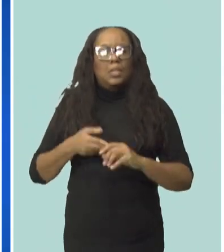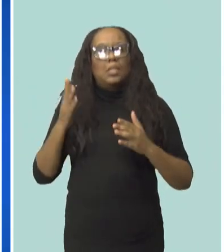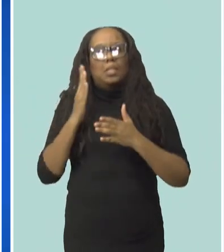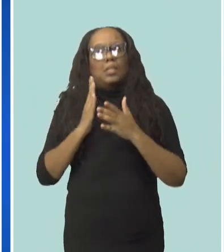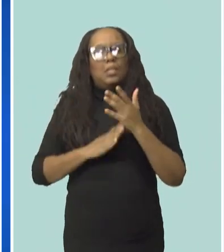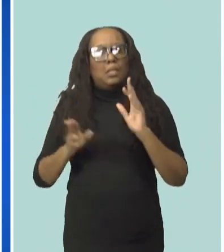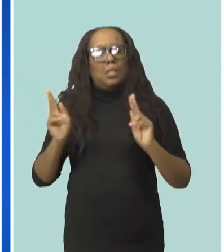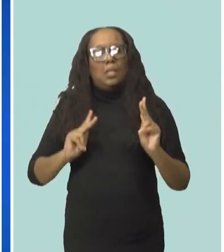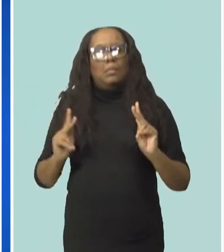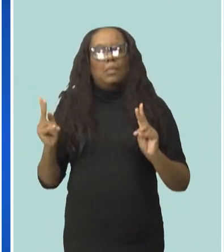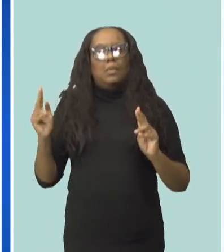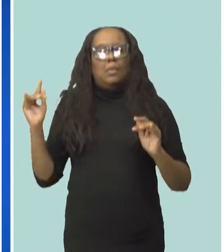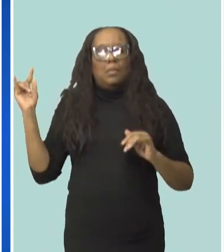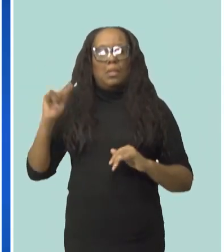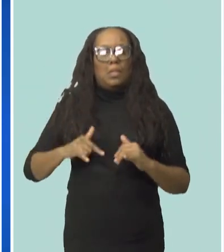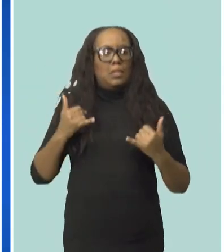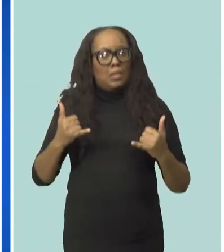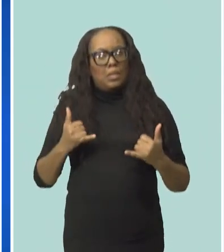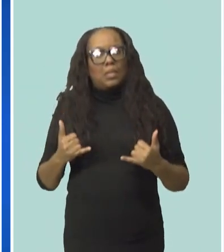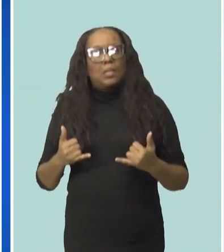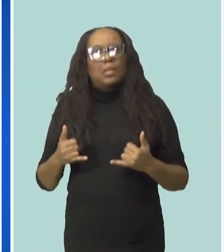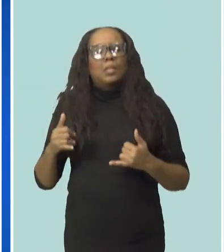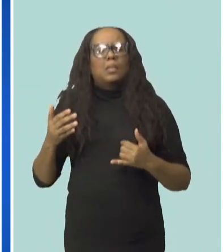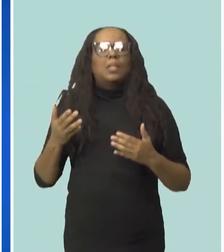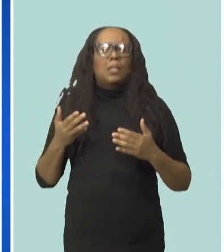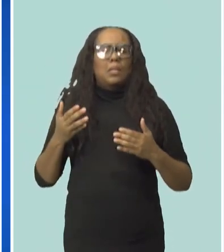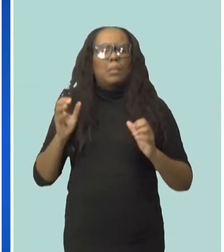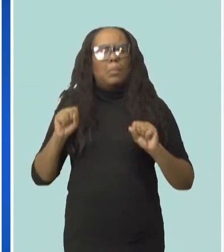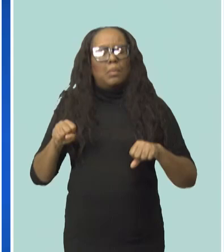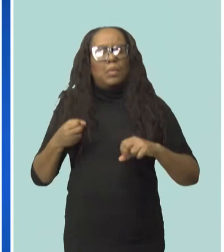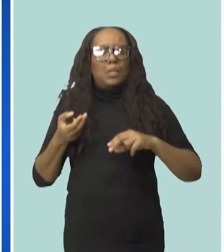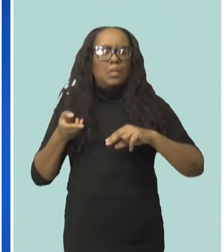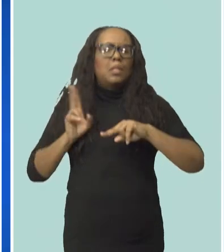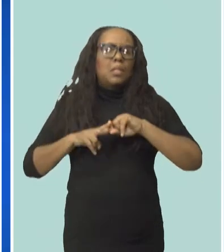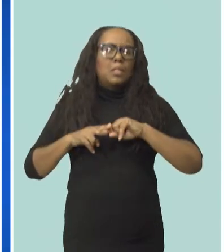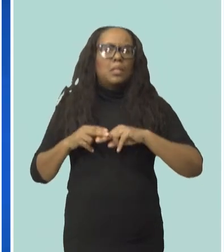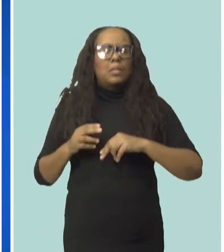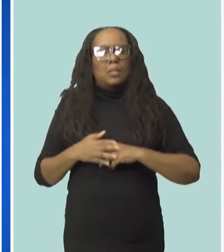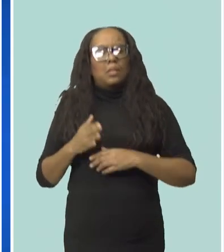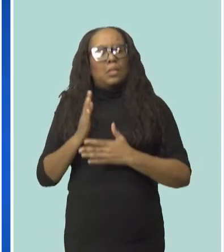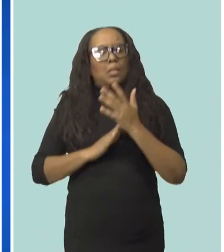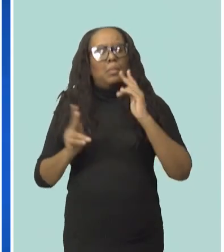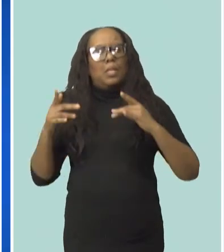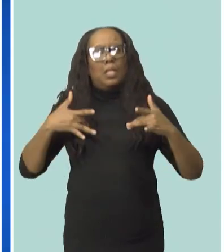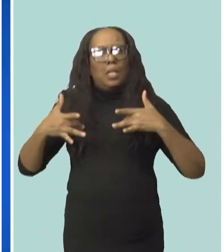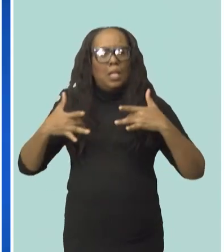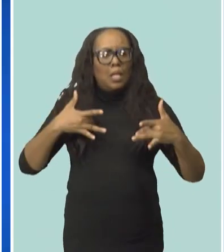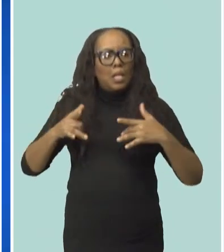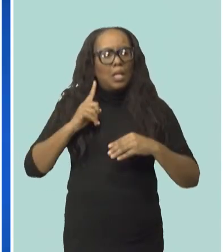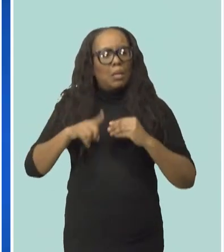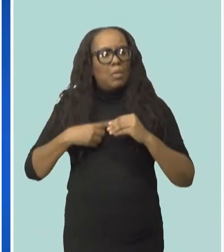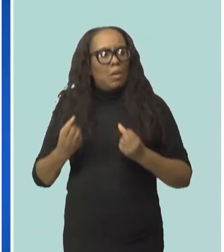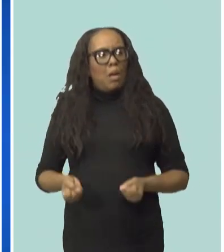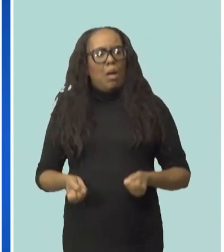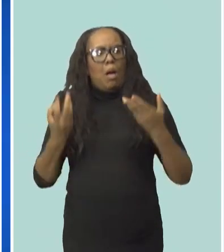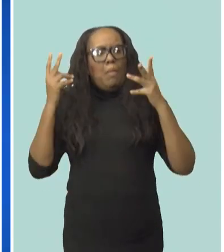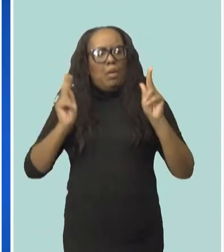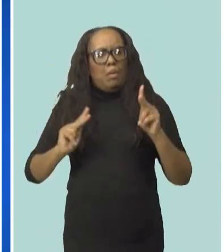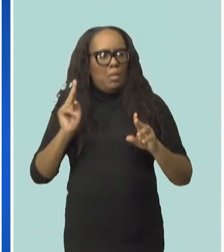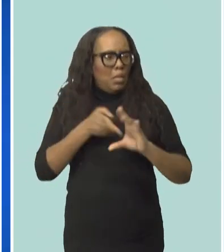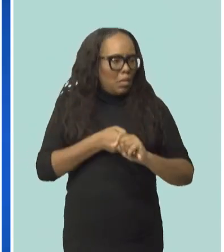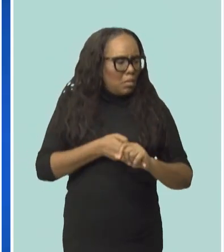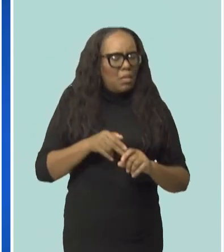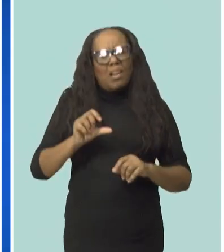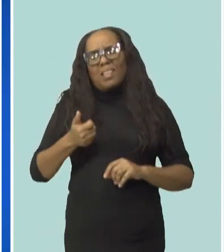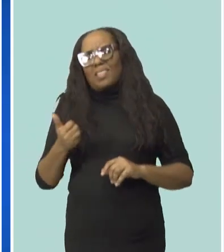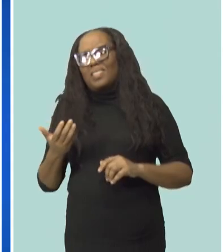band especially. So we should be able to get a slight increase, but some bands were concerned with numbers, others were doing pretty okay. So it's